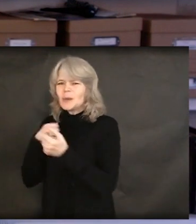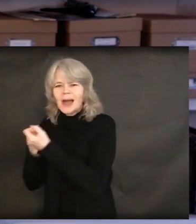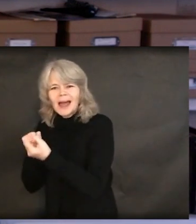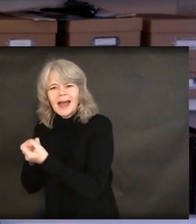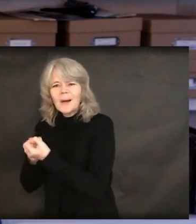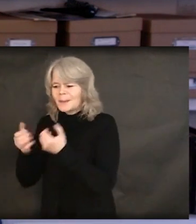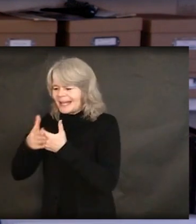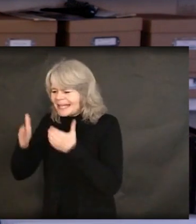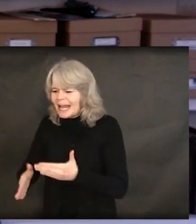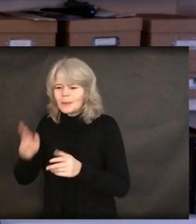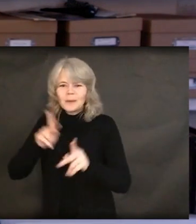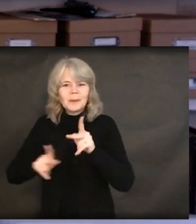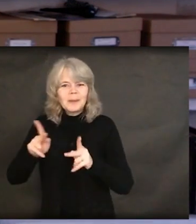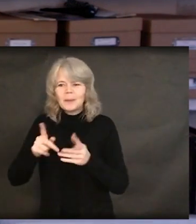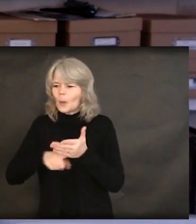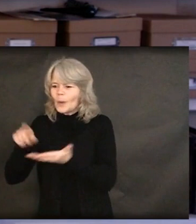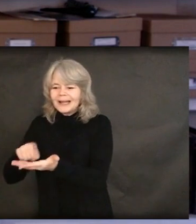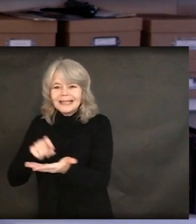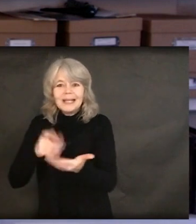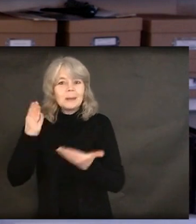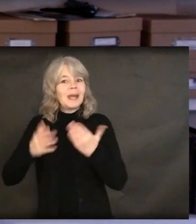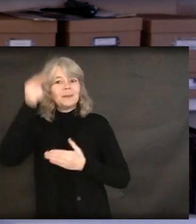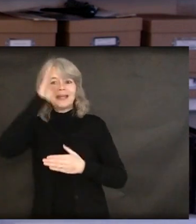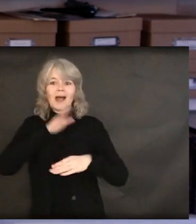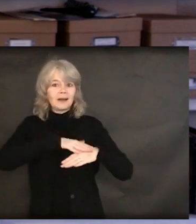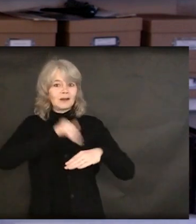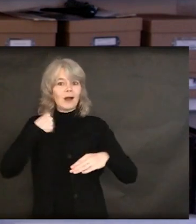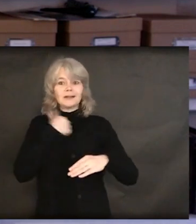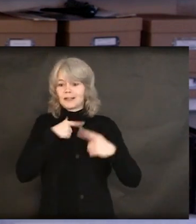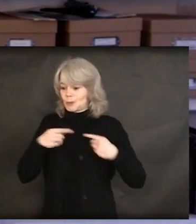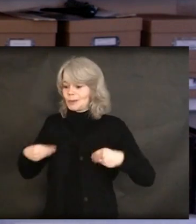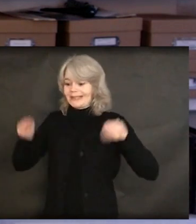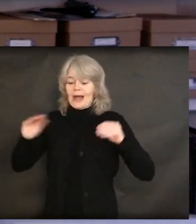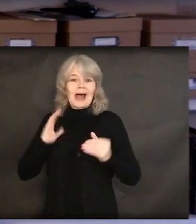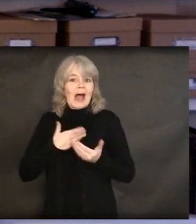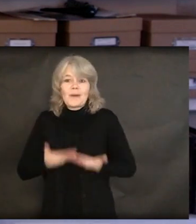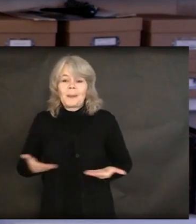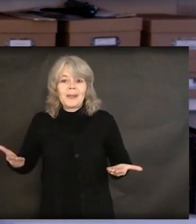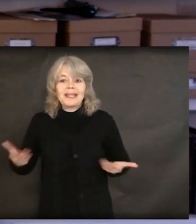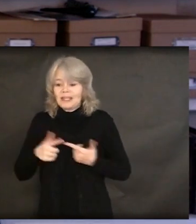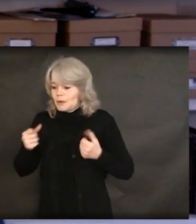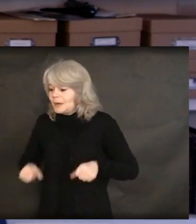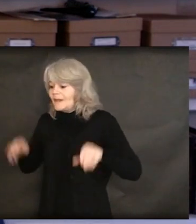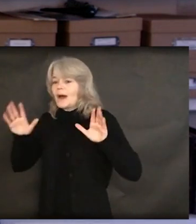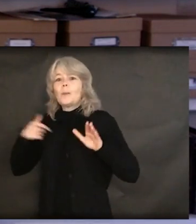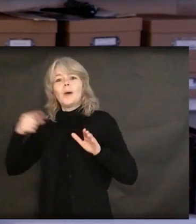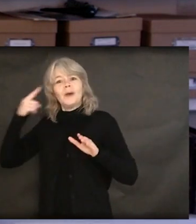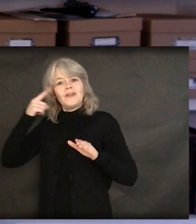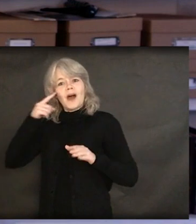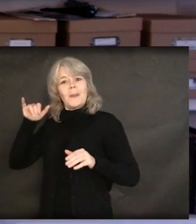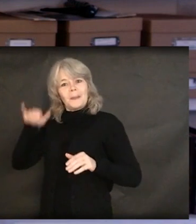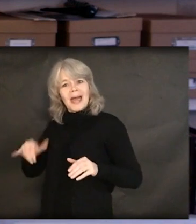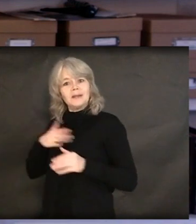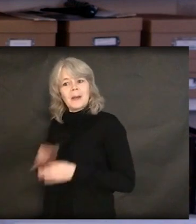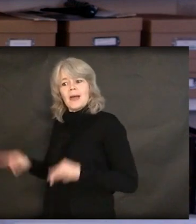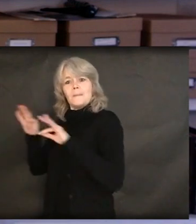cries and prophetic hopes. God may call us to sell everything we have, to give up what we think is most